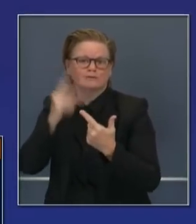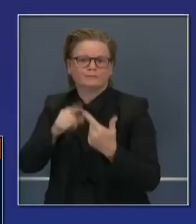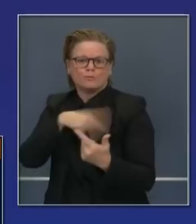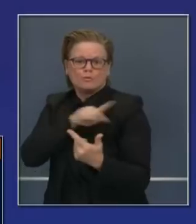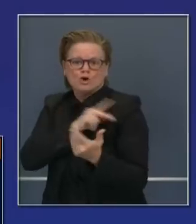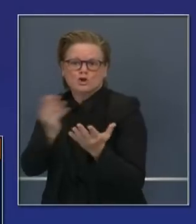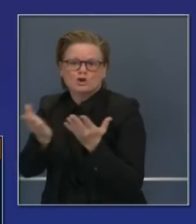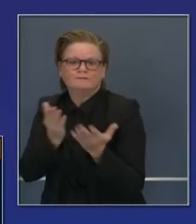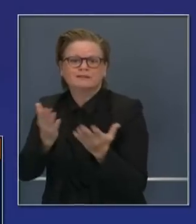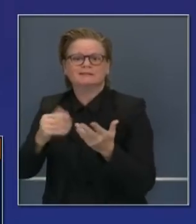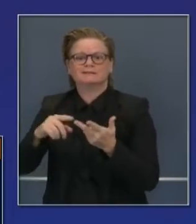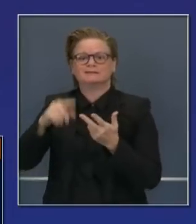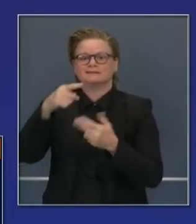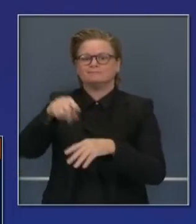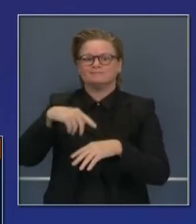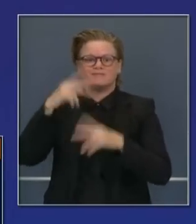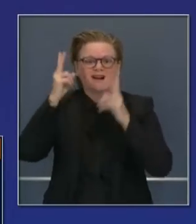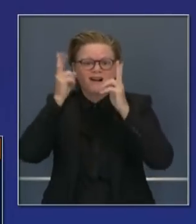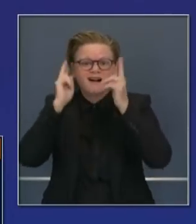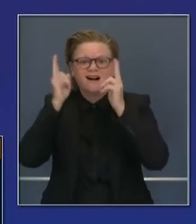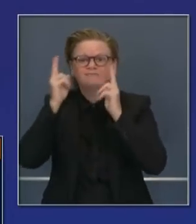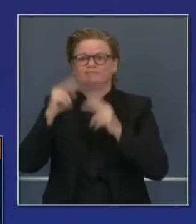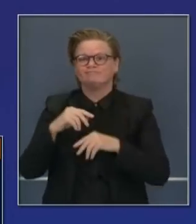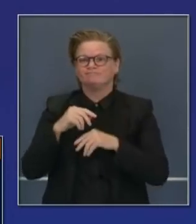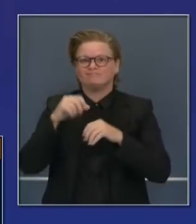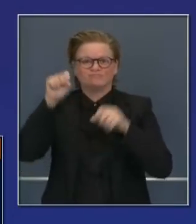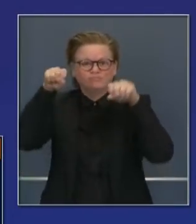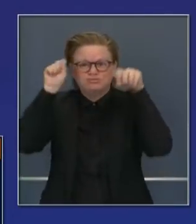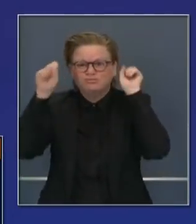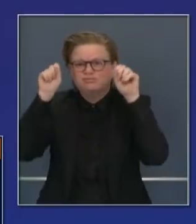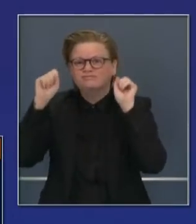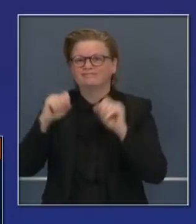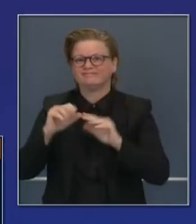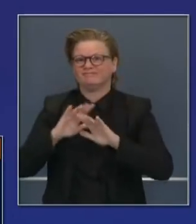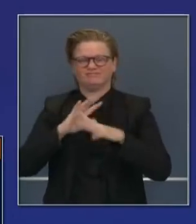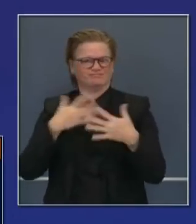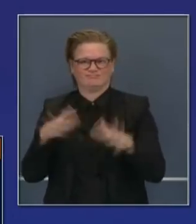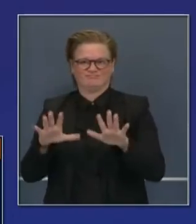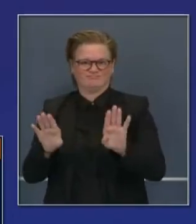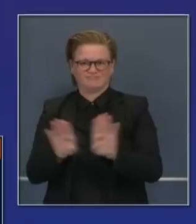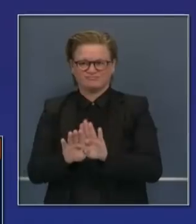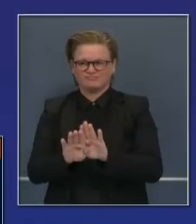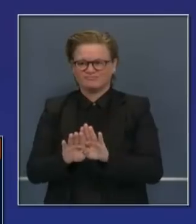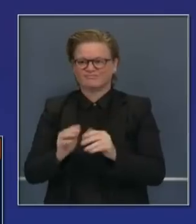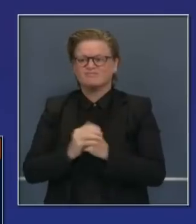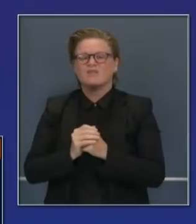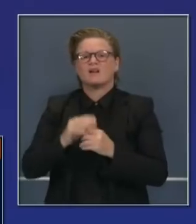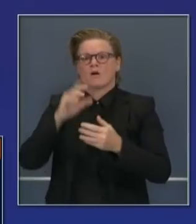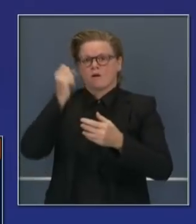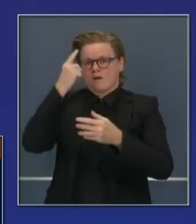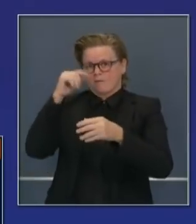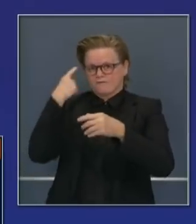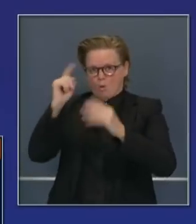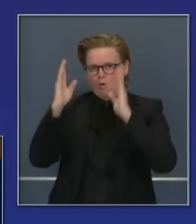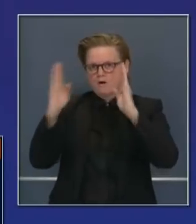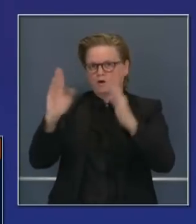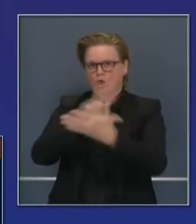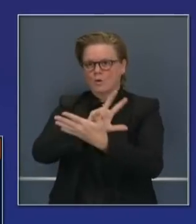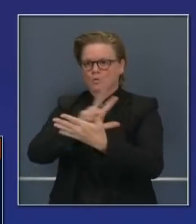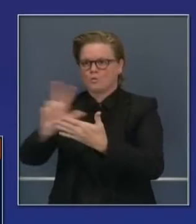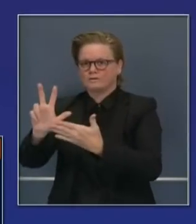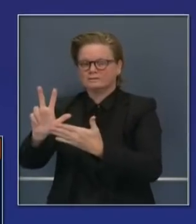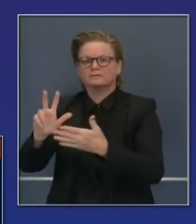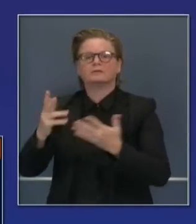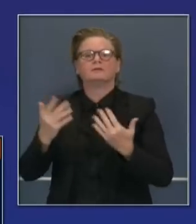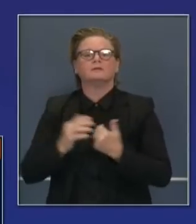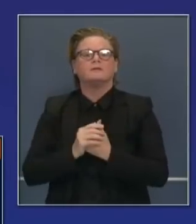closed for that 3-week period. Those sectors that will remain open in this new criteria